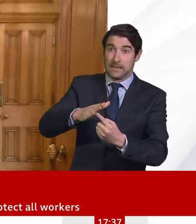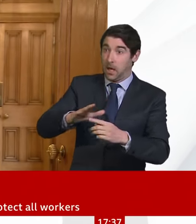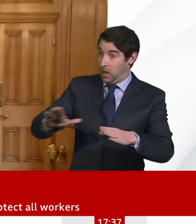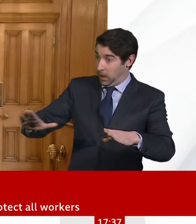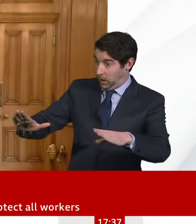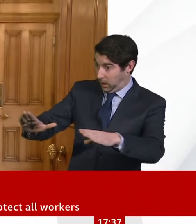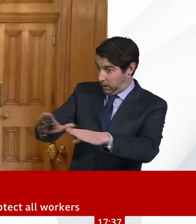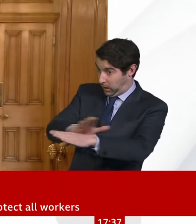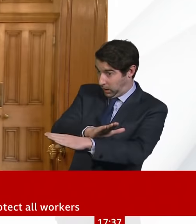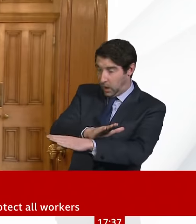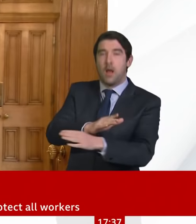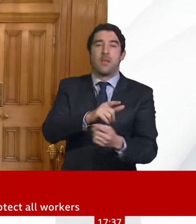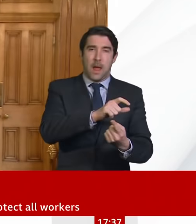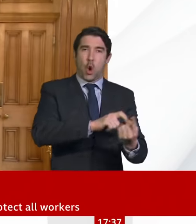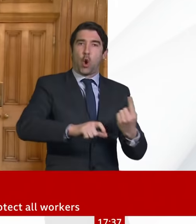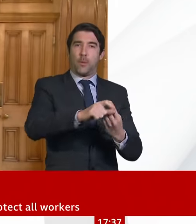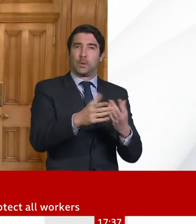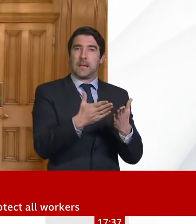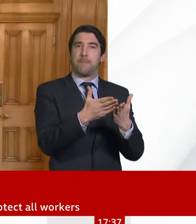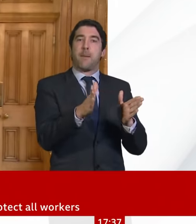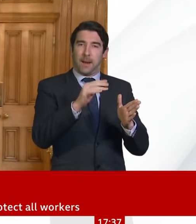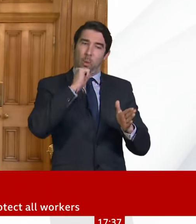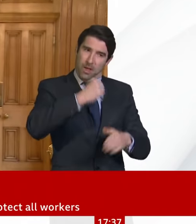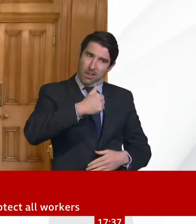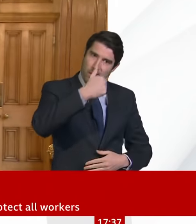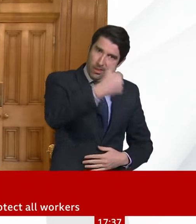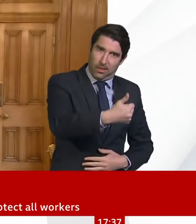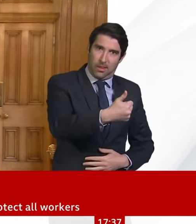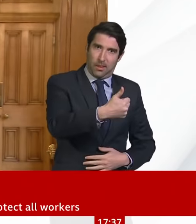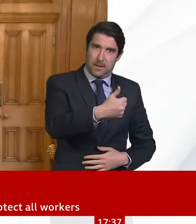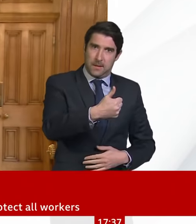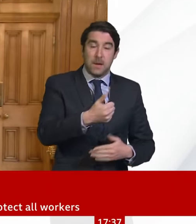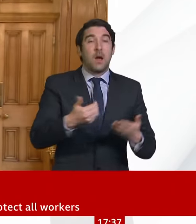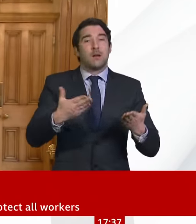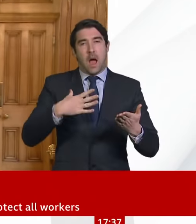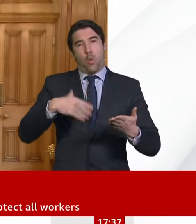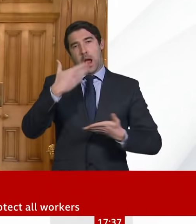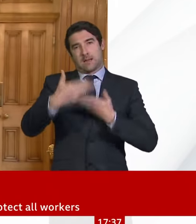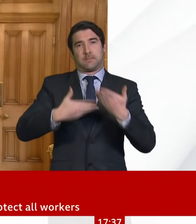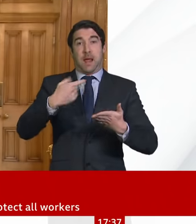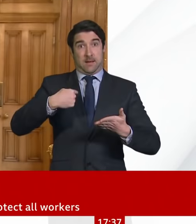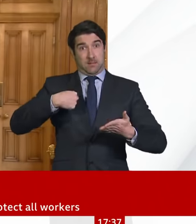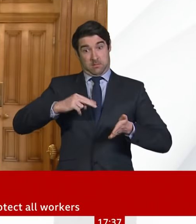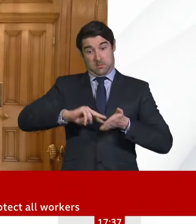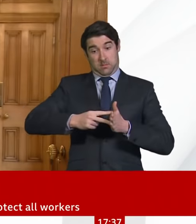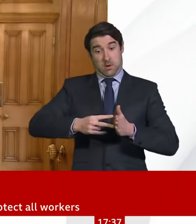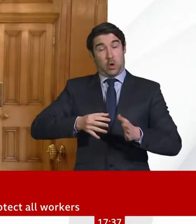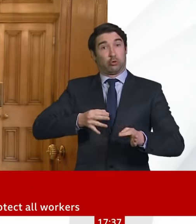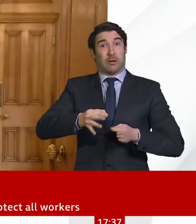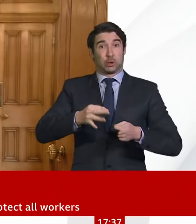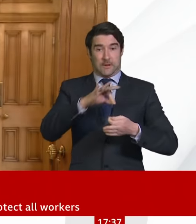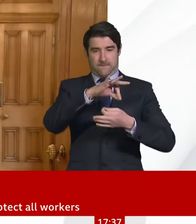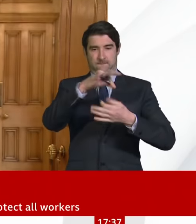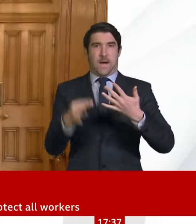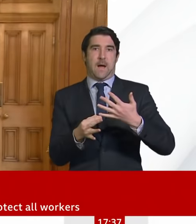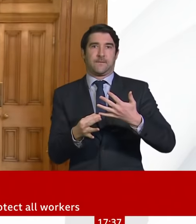one. Now, let me take a moment to set out my 5-pillar testing strategy to achieve these goals.